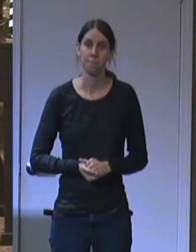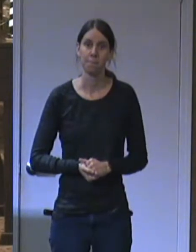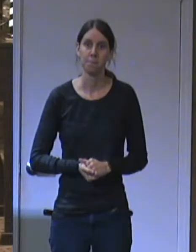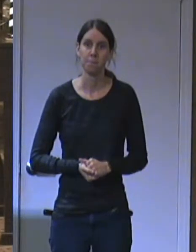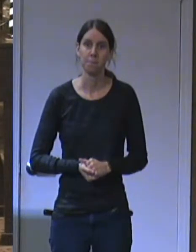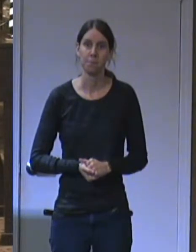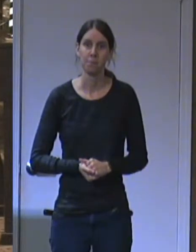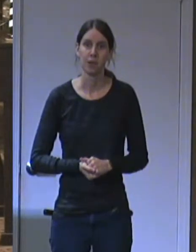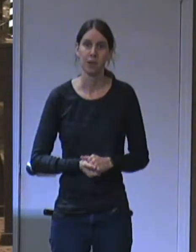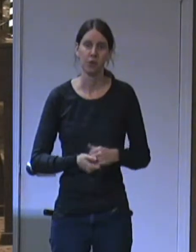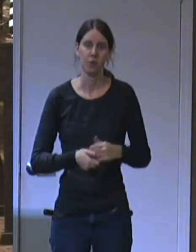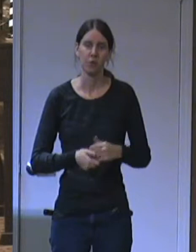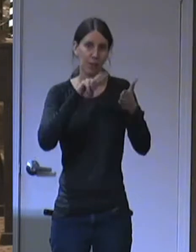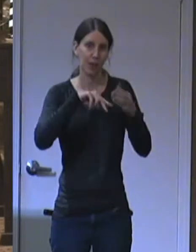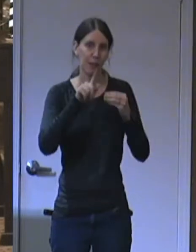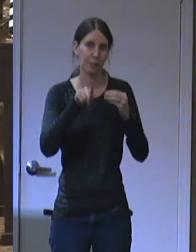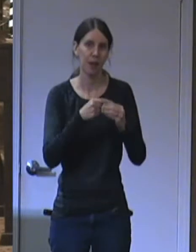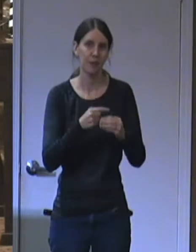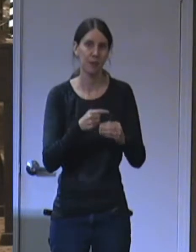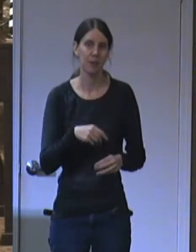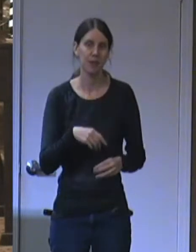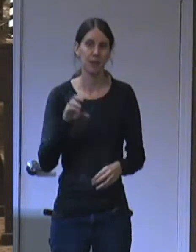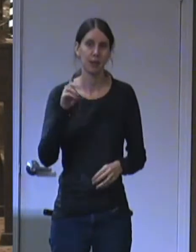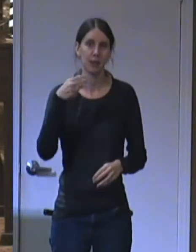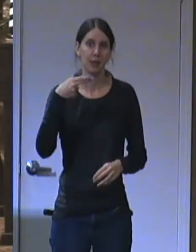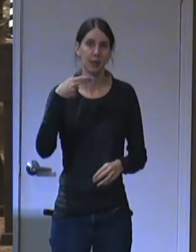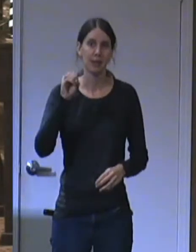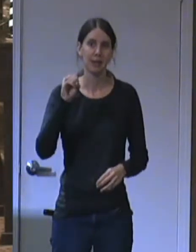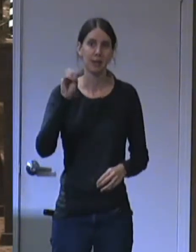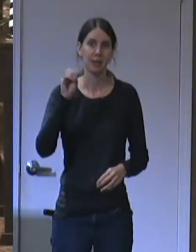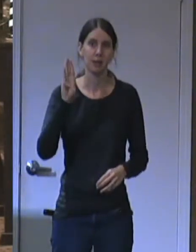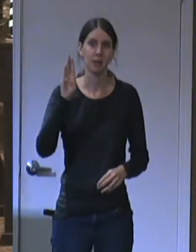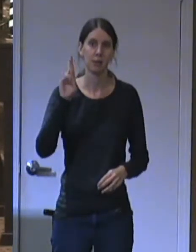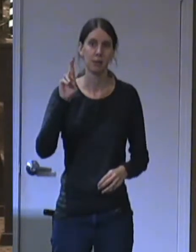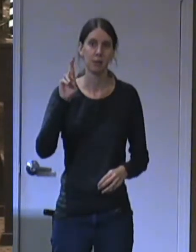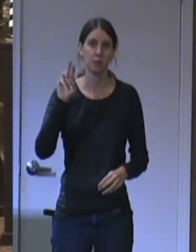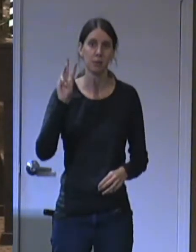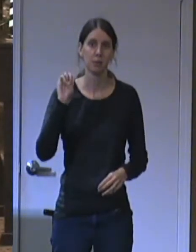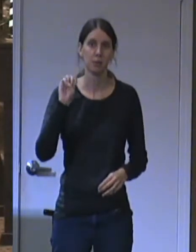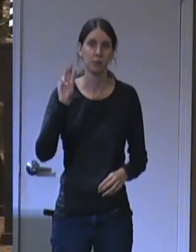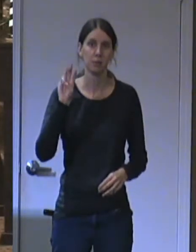We look at the Hebrew children that went through the fiery furnace.